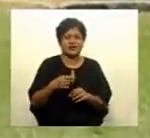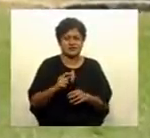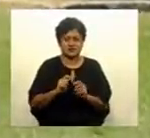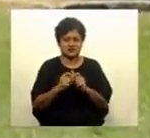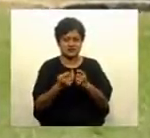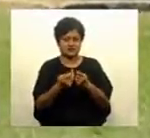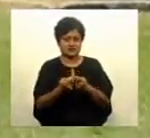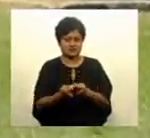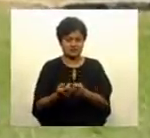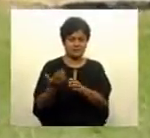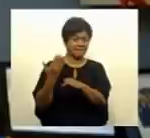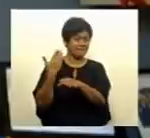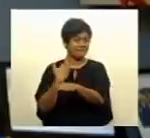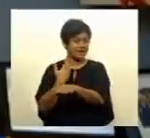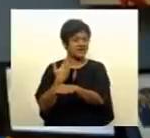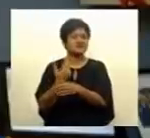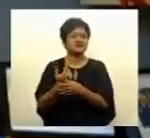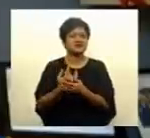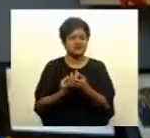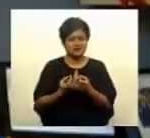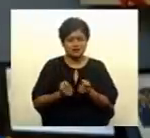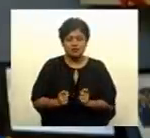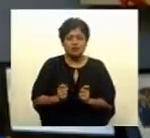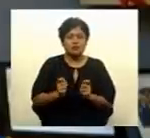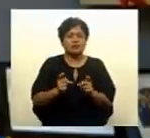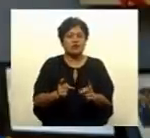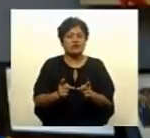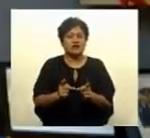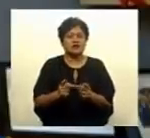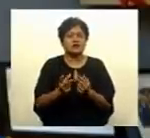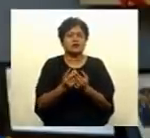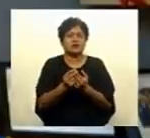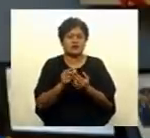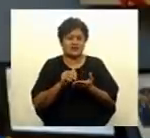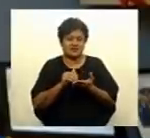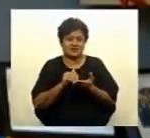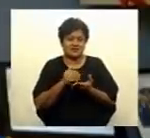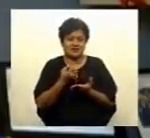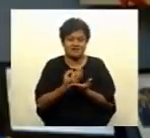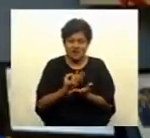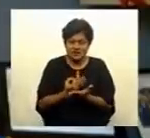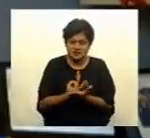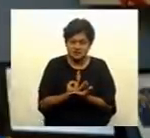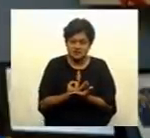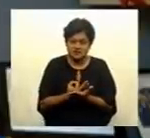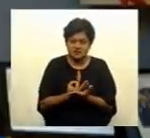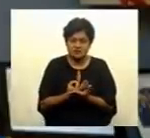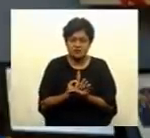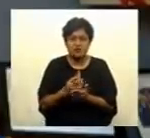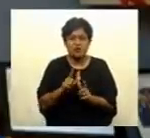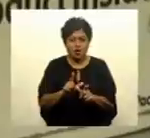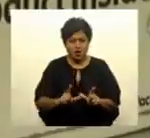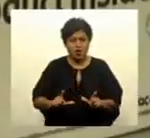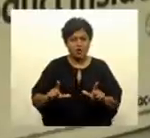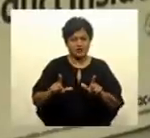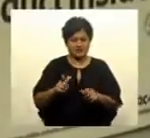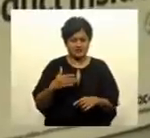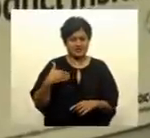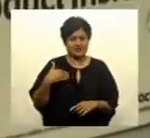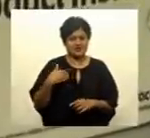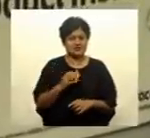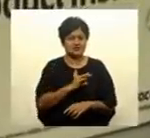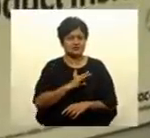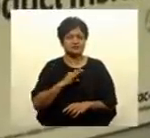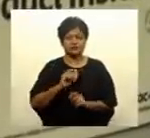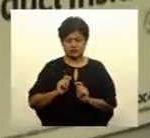we've provided, we've helped to fund locally based health staff in Fiji. The team will